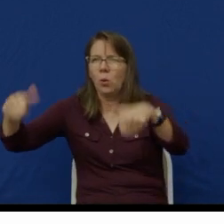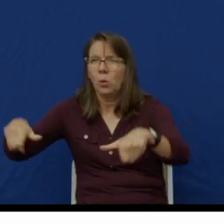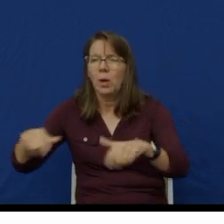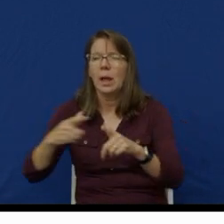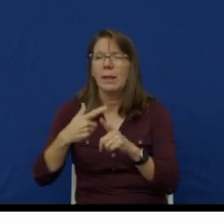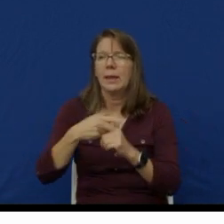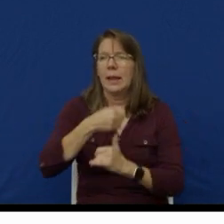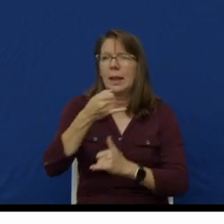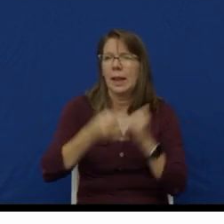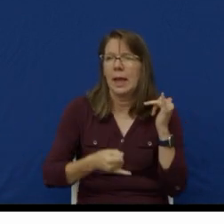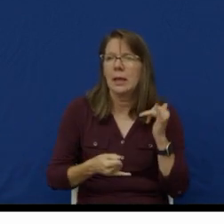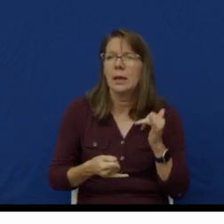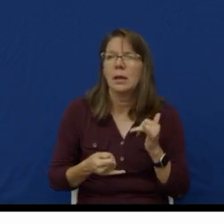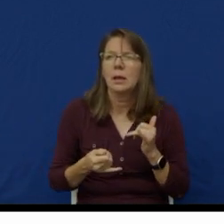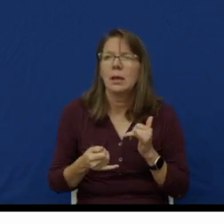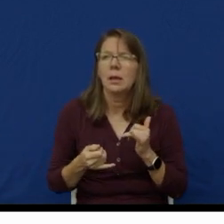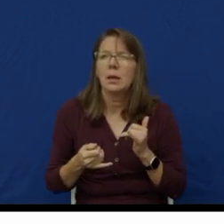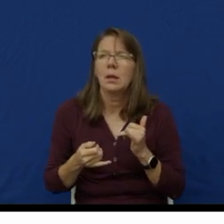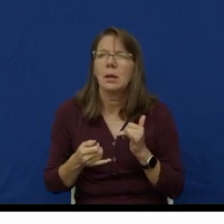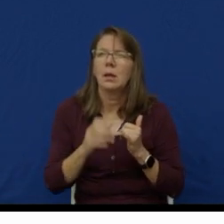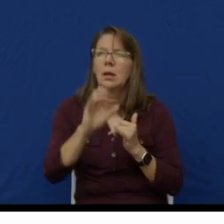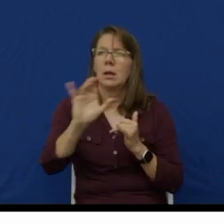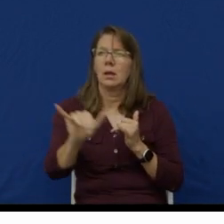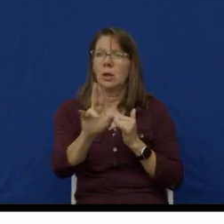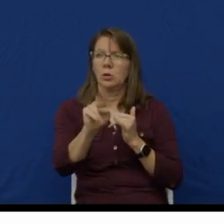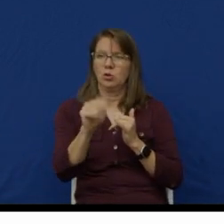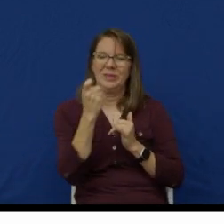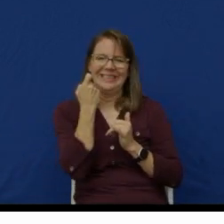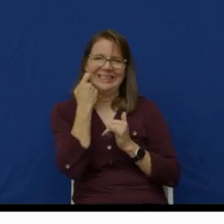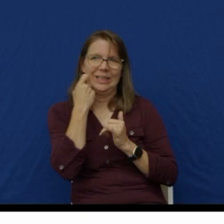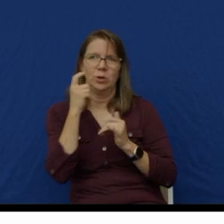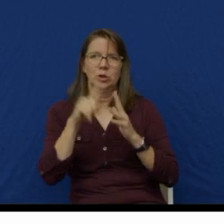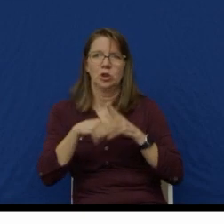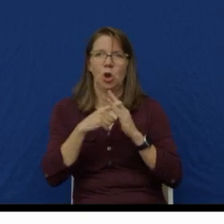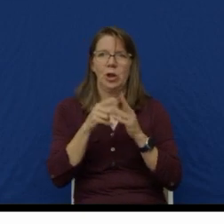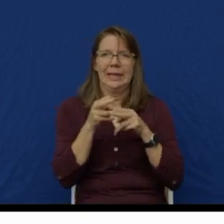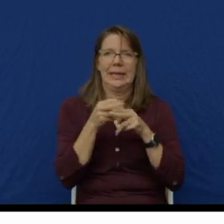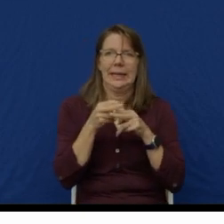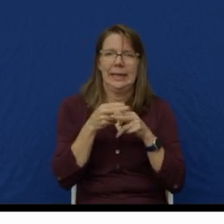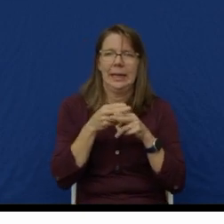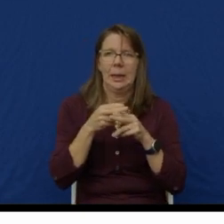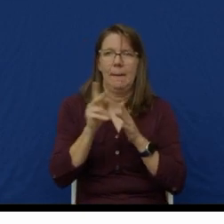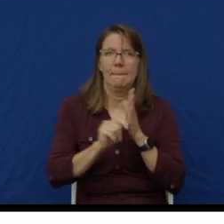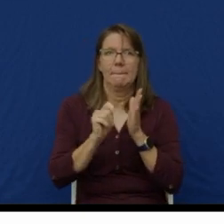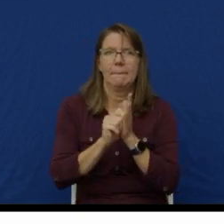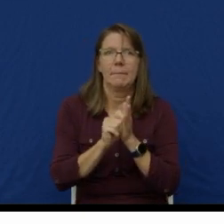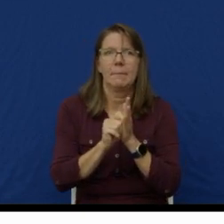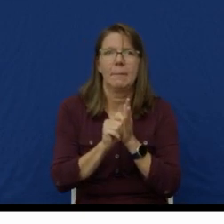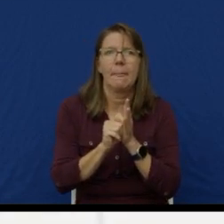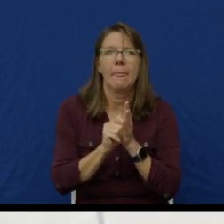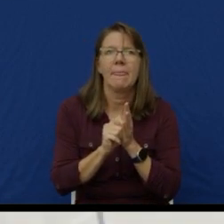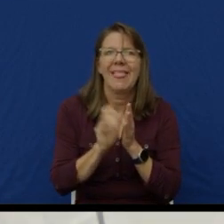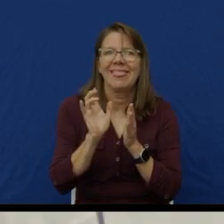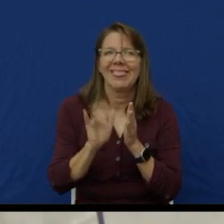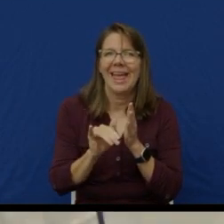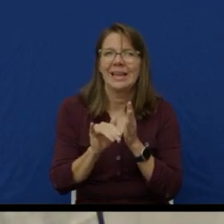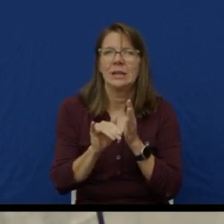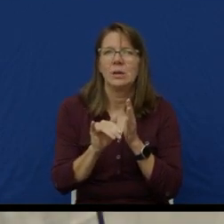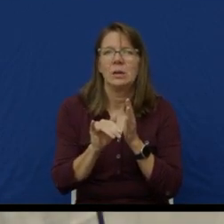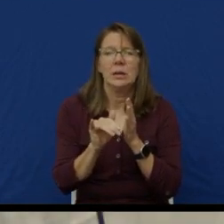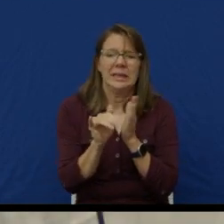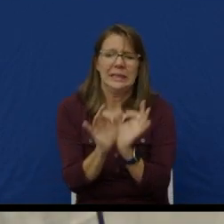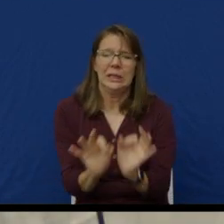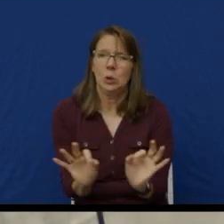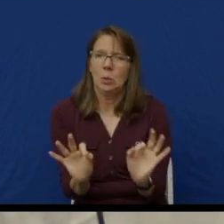finally, in June, we started the interim period. That'll run through November. So the interim period is actually pretty